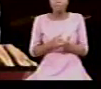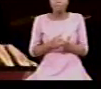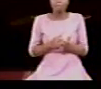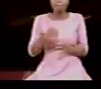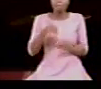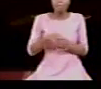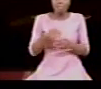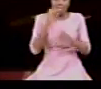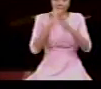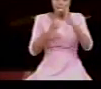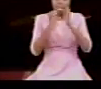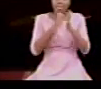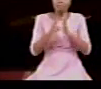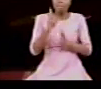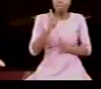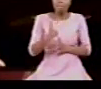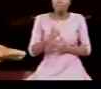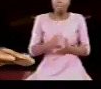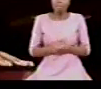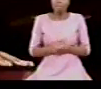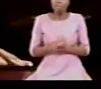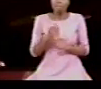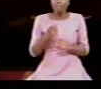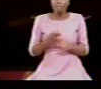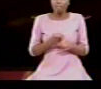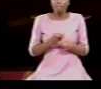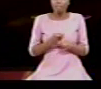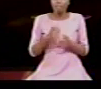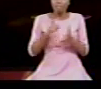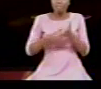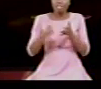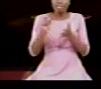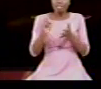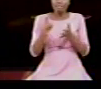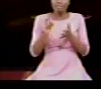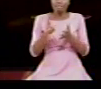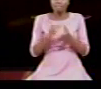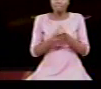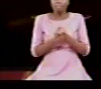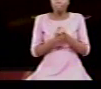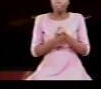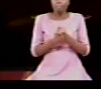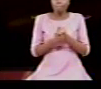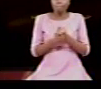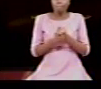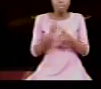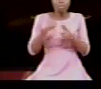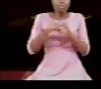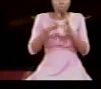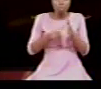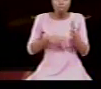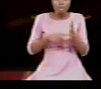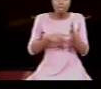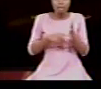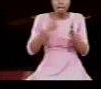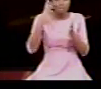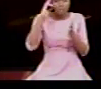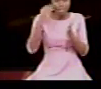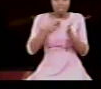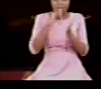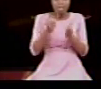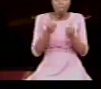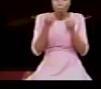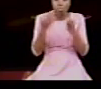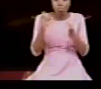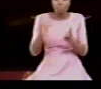In Isaiah chapter 1, from verse 11, to what purpose is the motive of your sacrifice